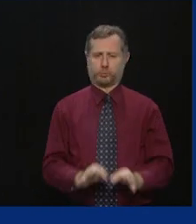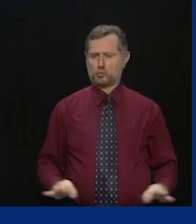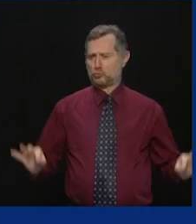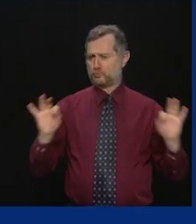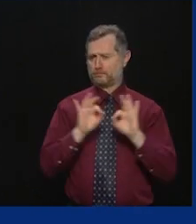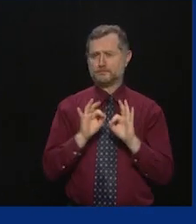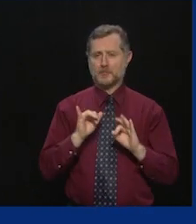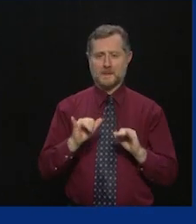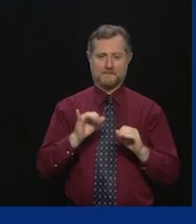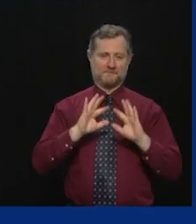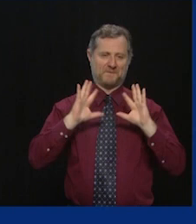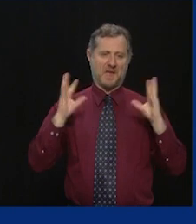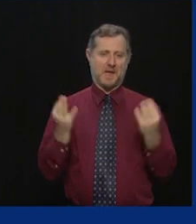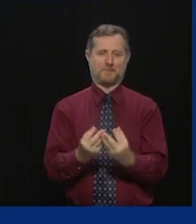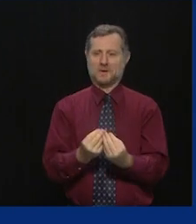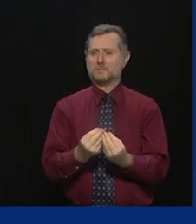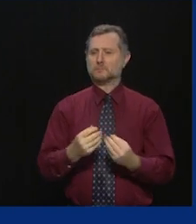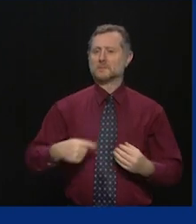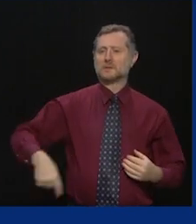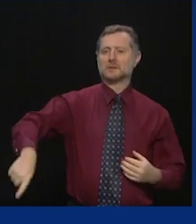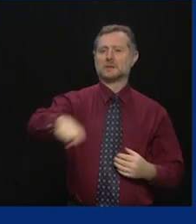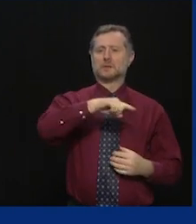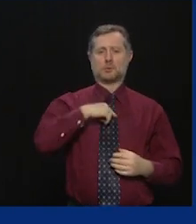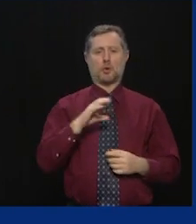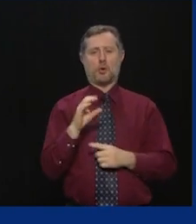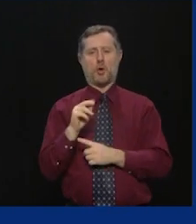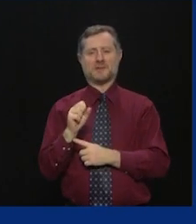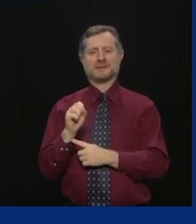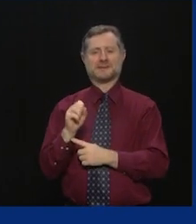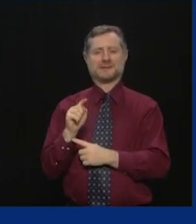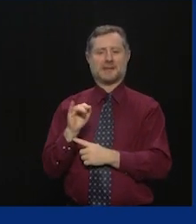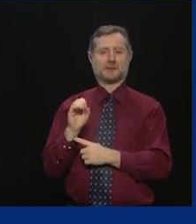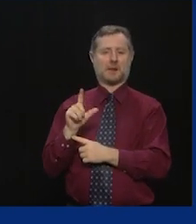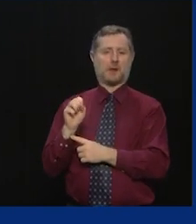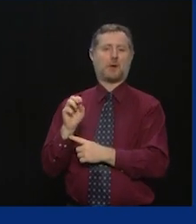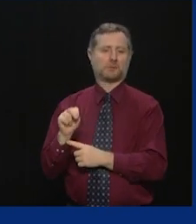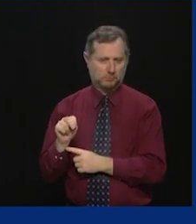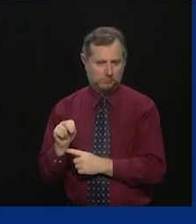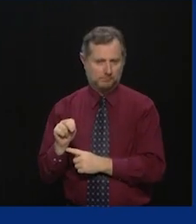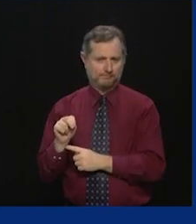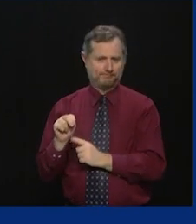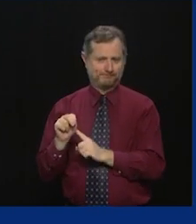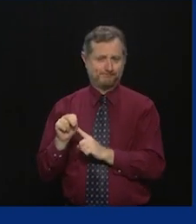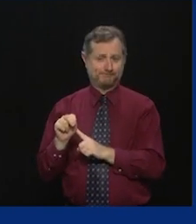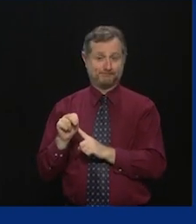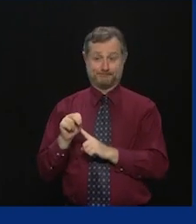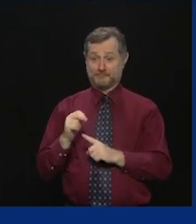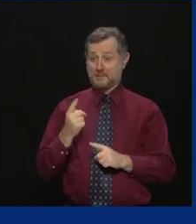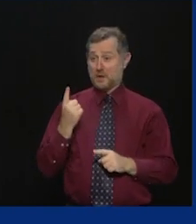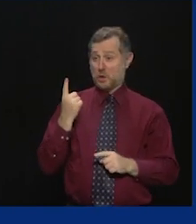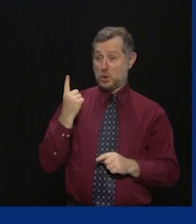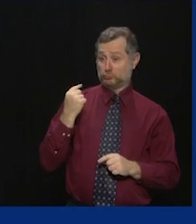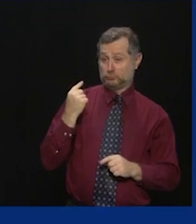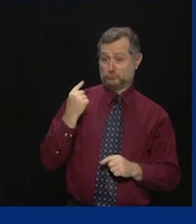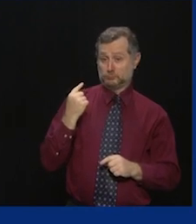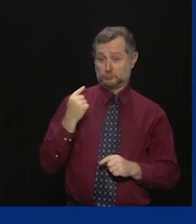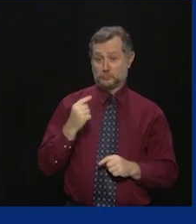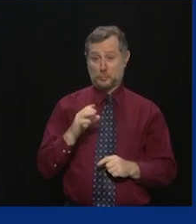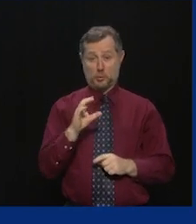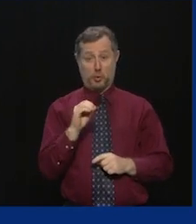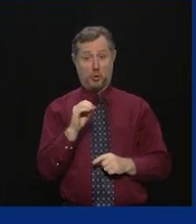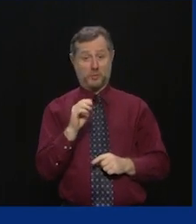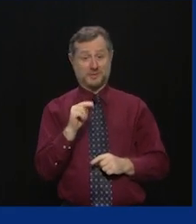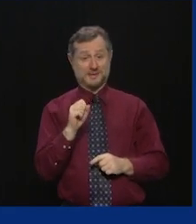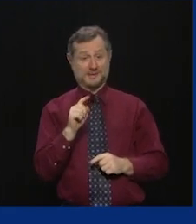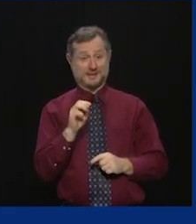to Constellation for many, many years. In fact, this past year, between these two groups, the Constellation